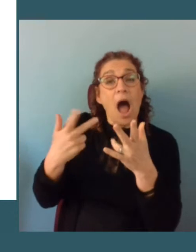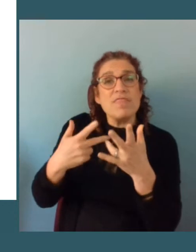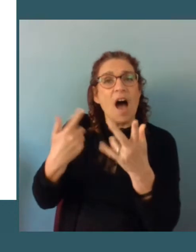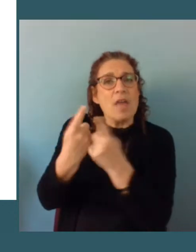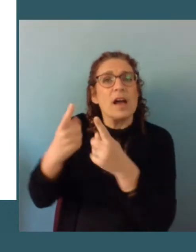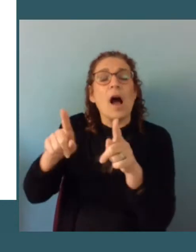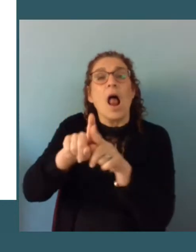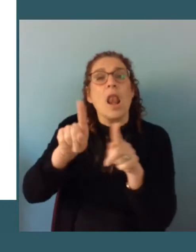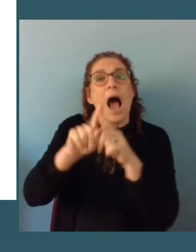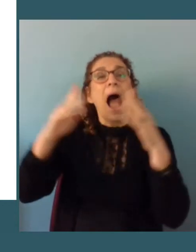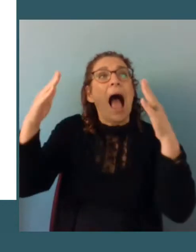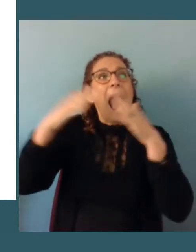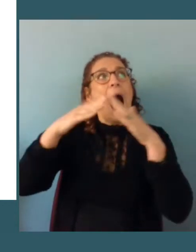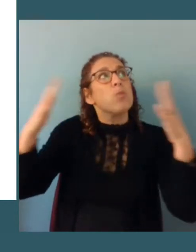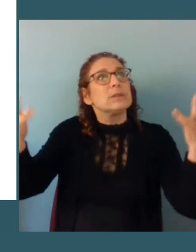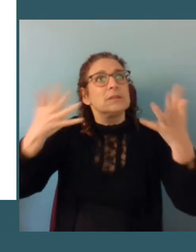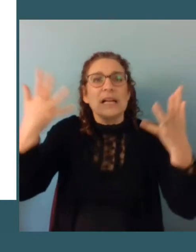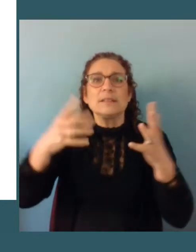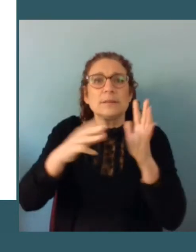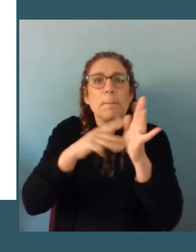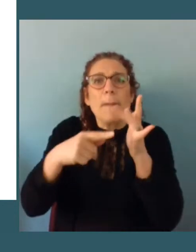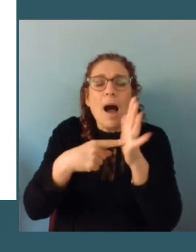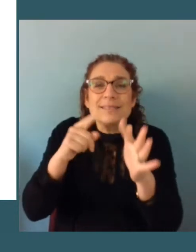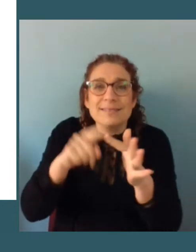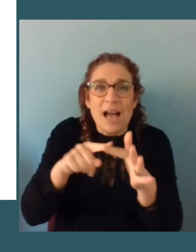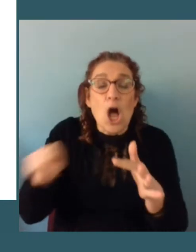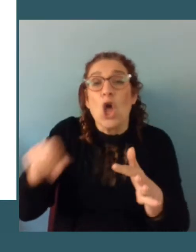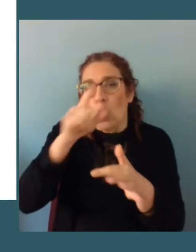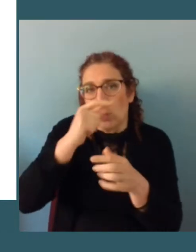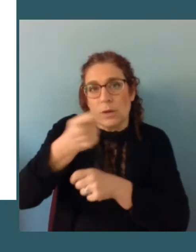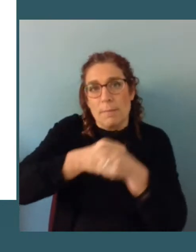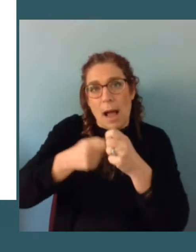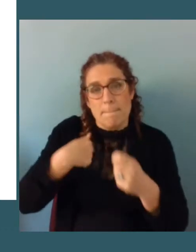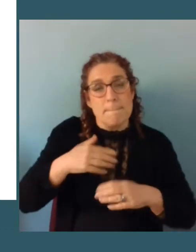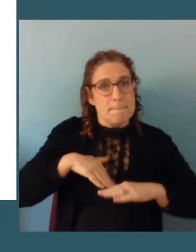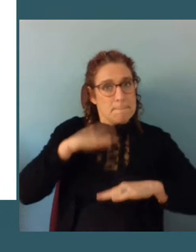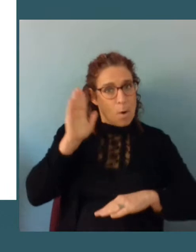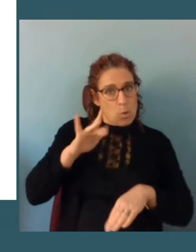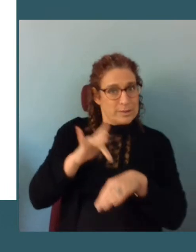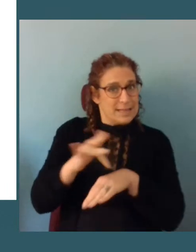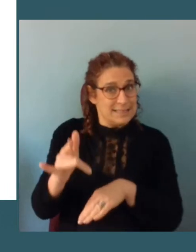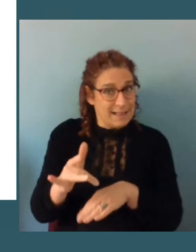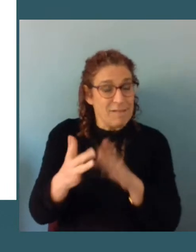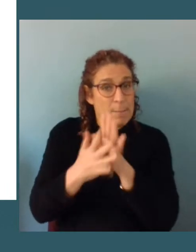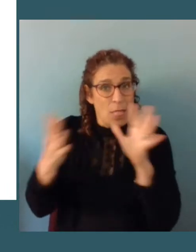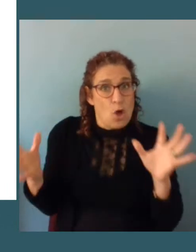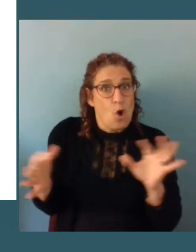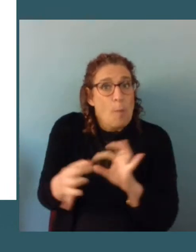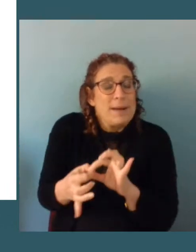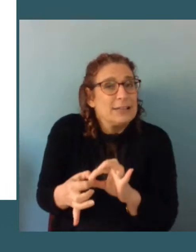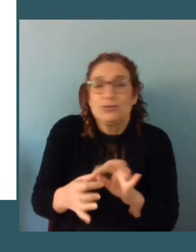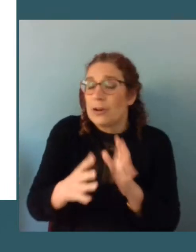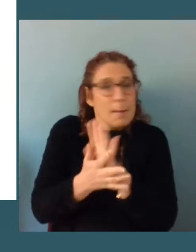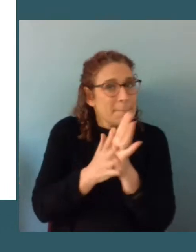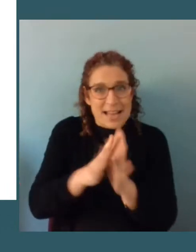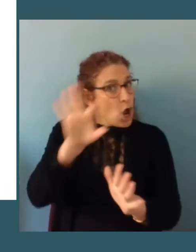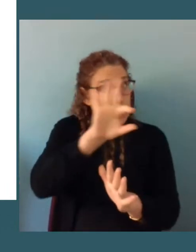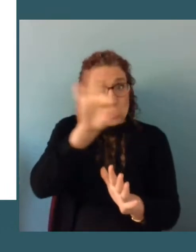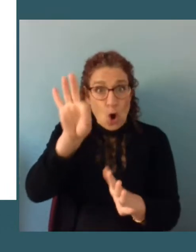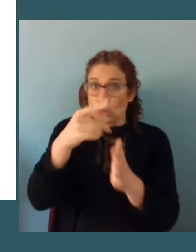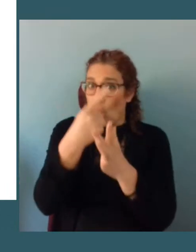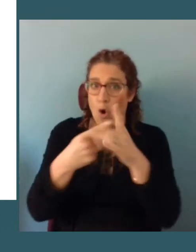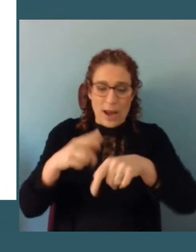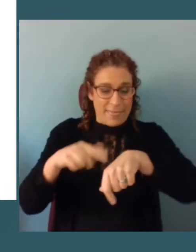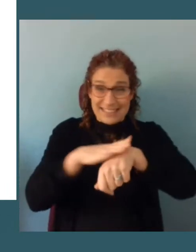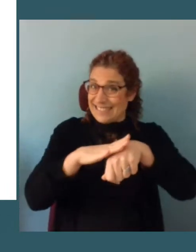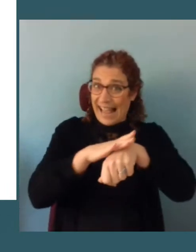leading to sensitization. So their suggestion is that the sensitization occurs not only through the skin, but